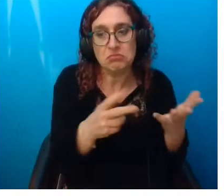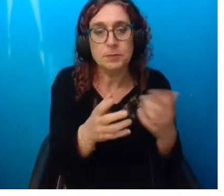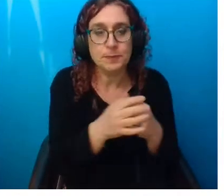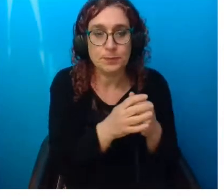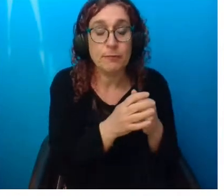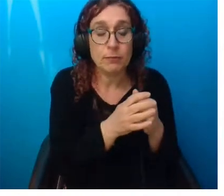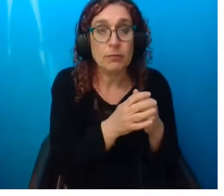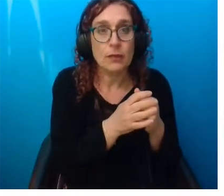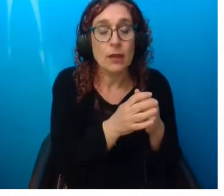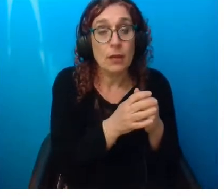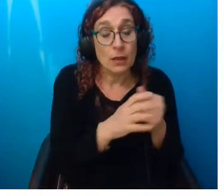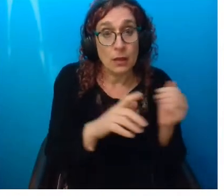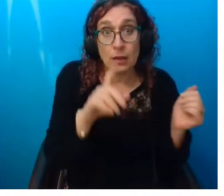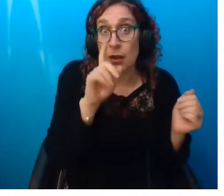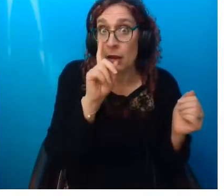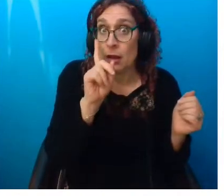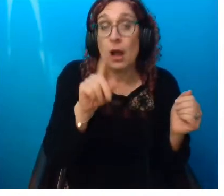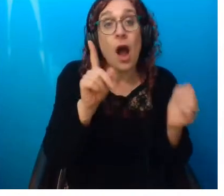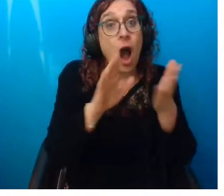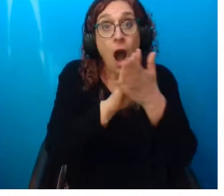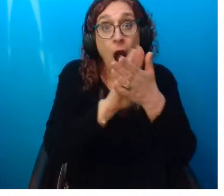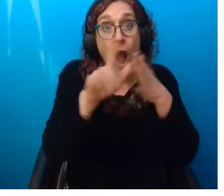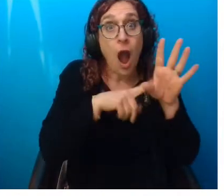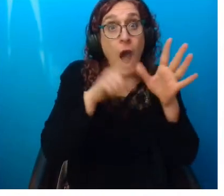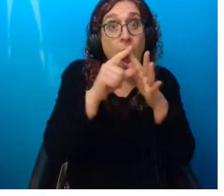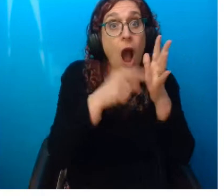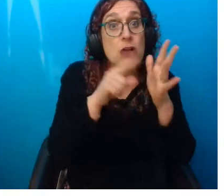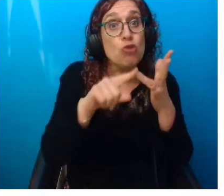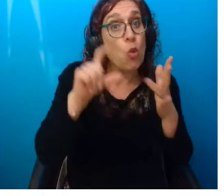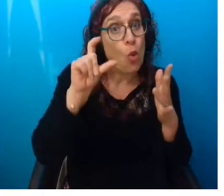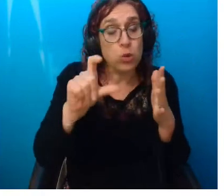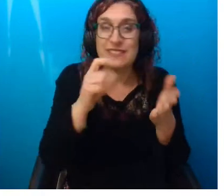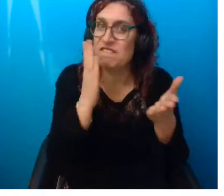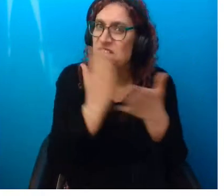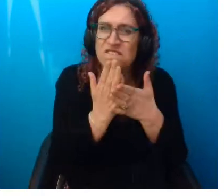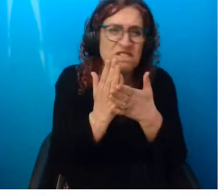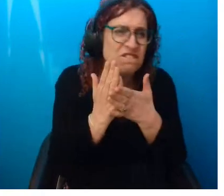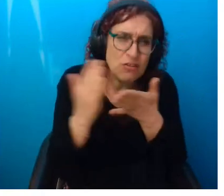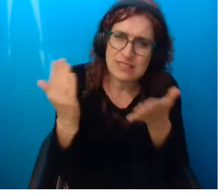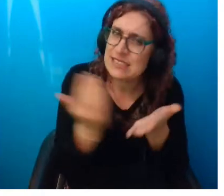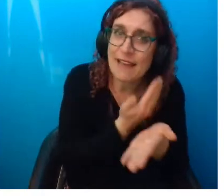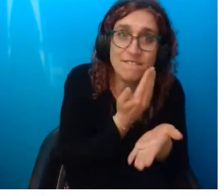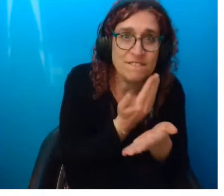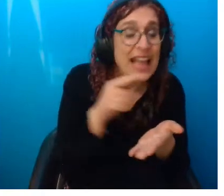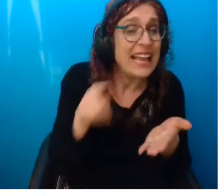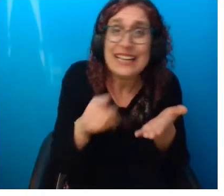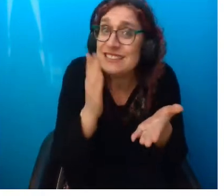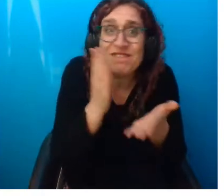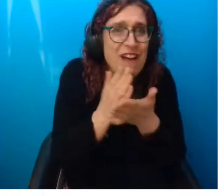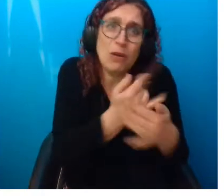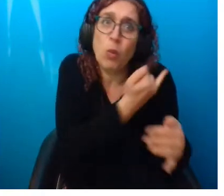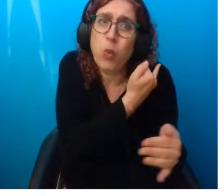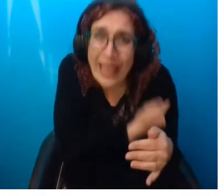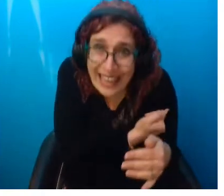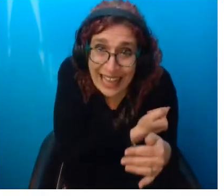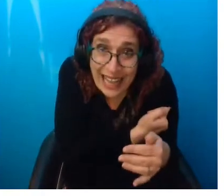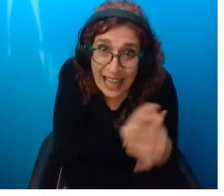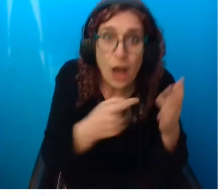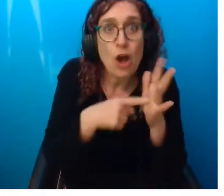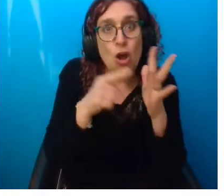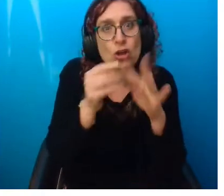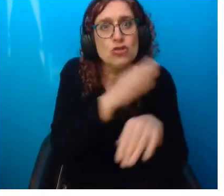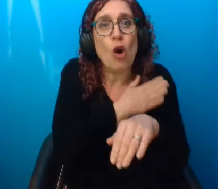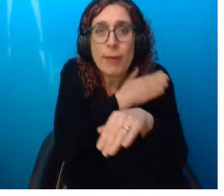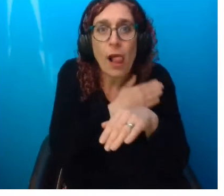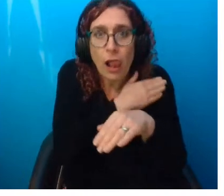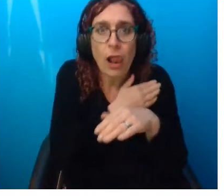Hydrocortisone is incredibly safe. It is a very weak topical steroid. And when post-marketing data over many,